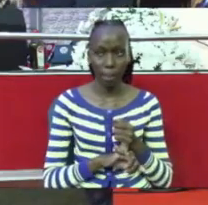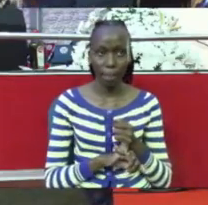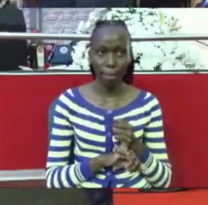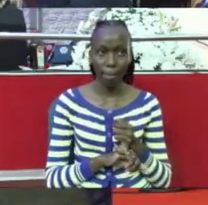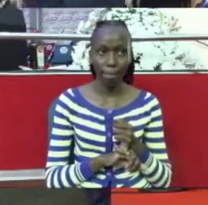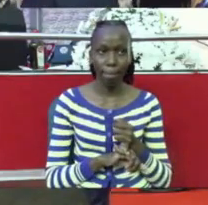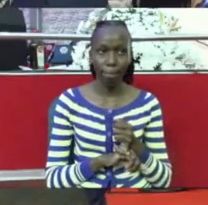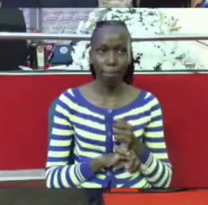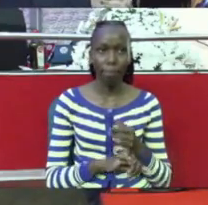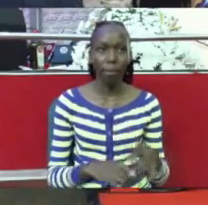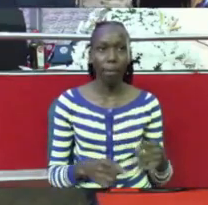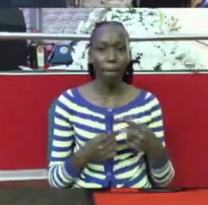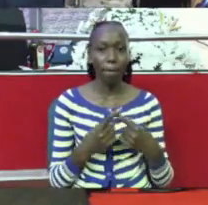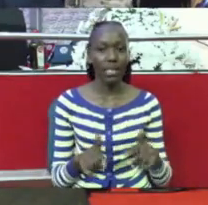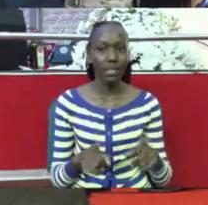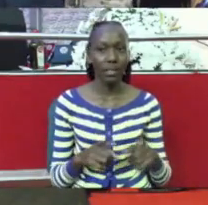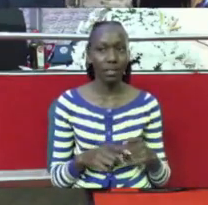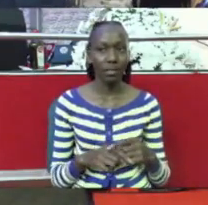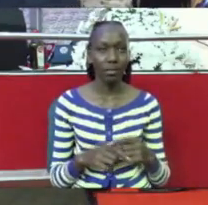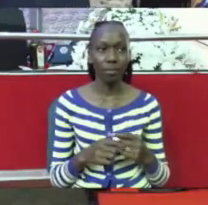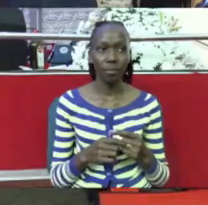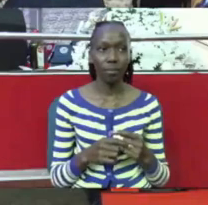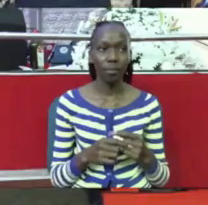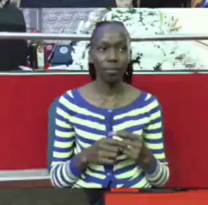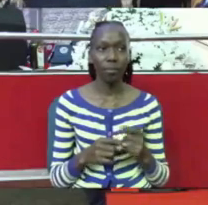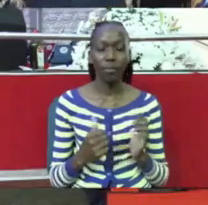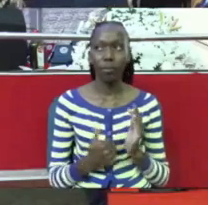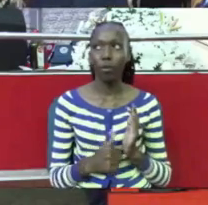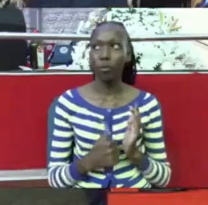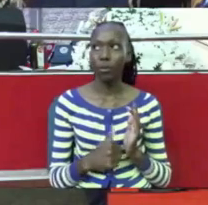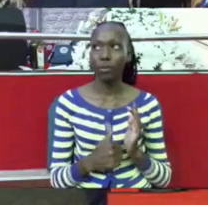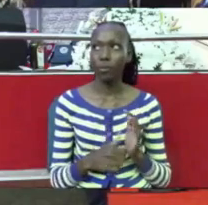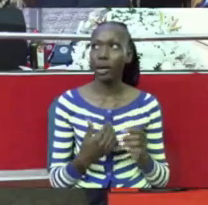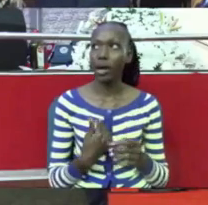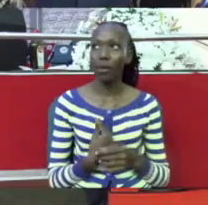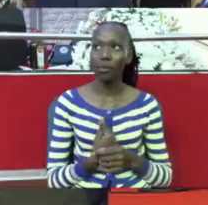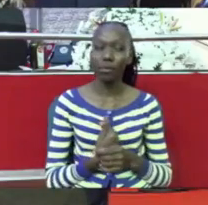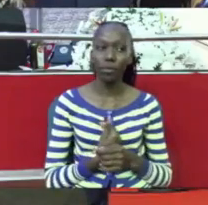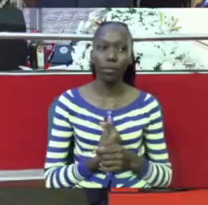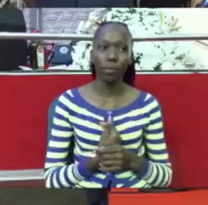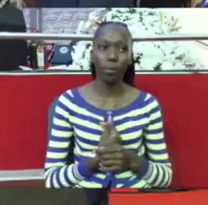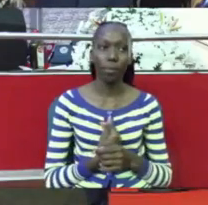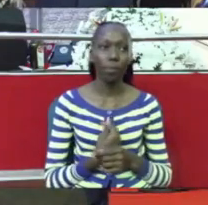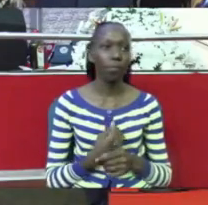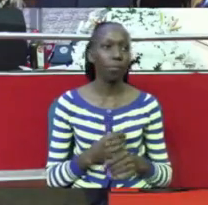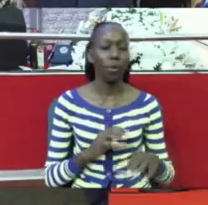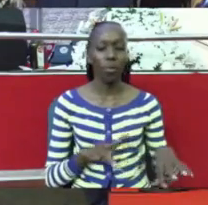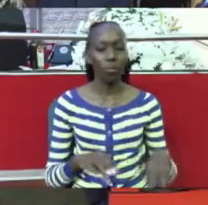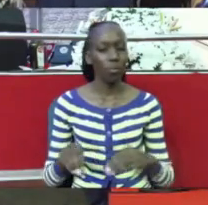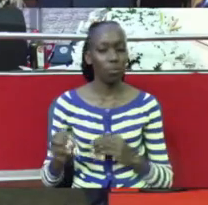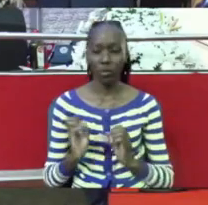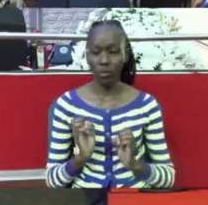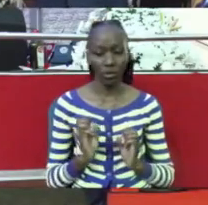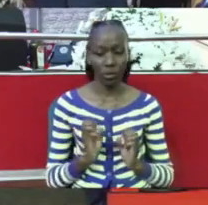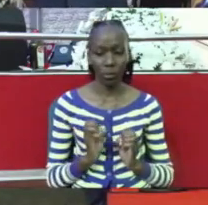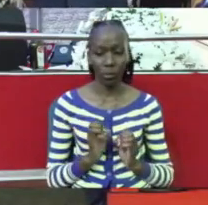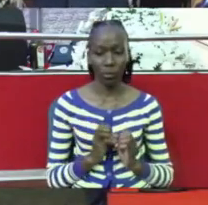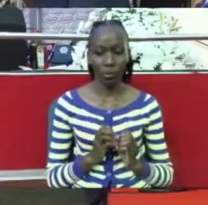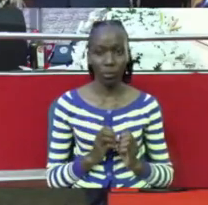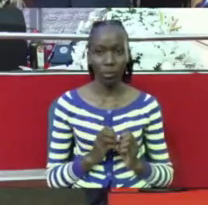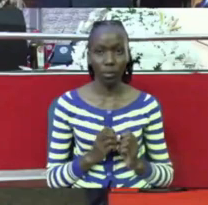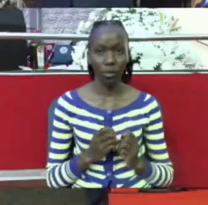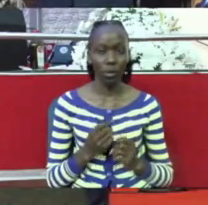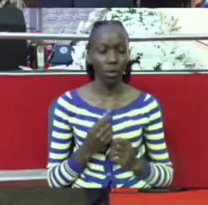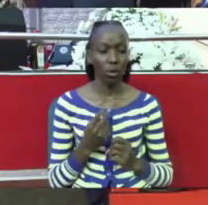And nothing is having no movement at all. Hakuna kitu ambacho kinaonyesha matumaini. There is no signal at